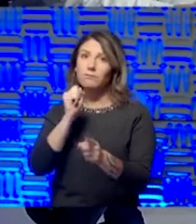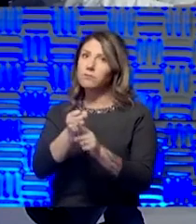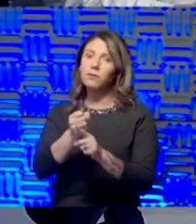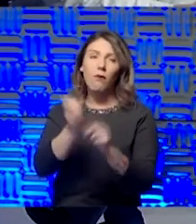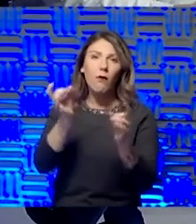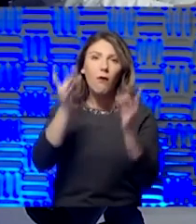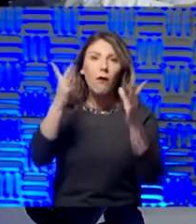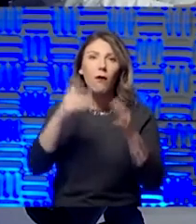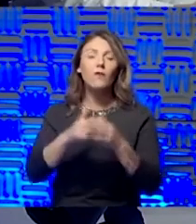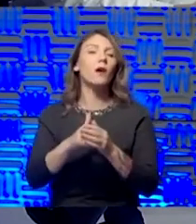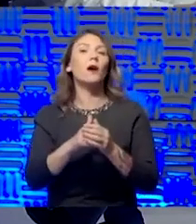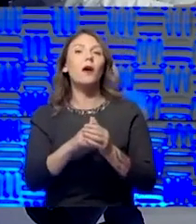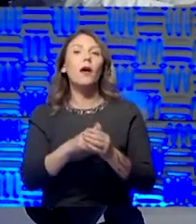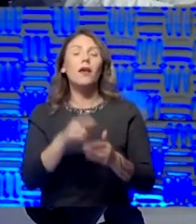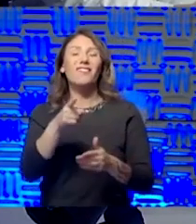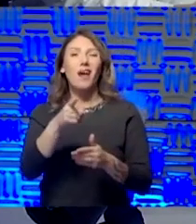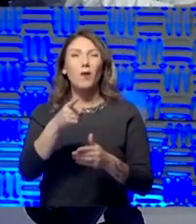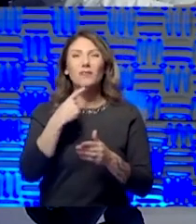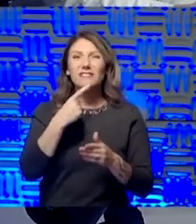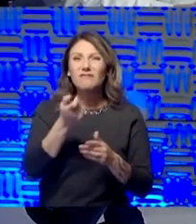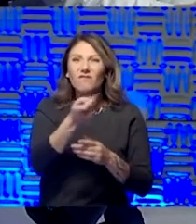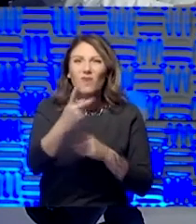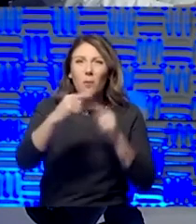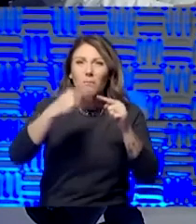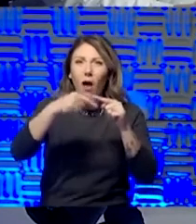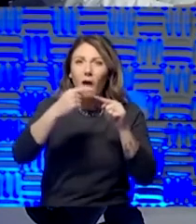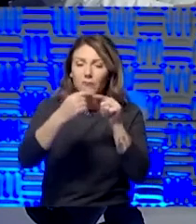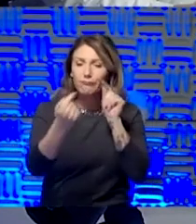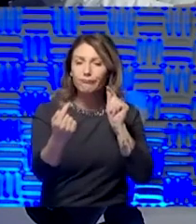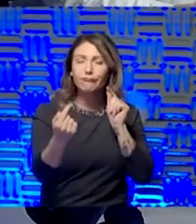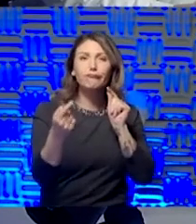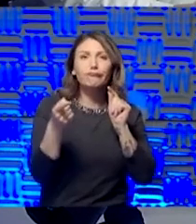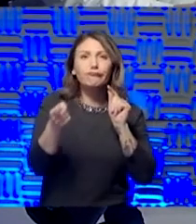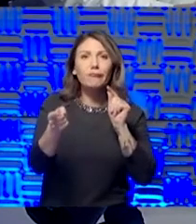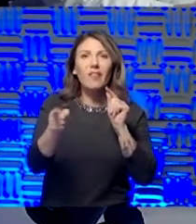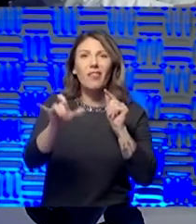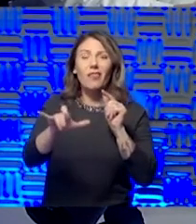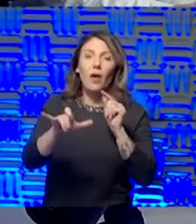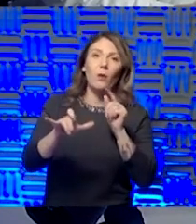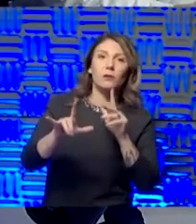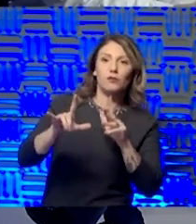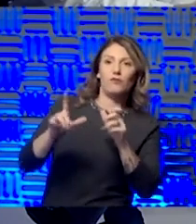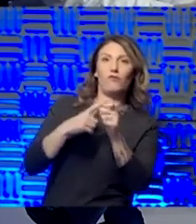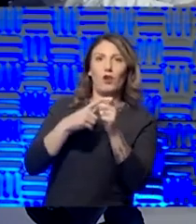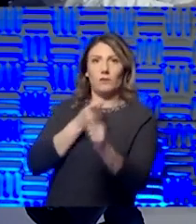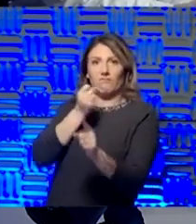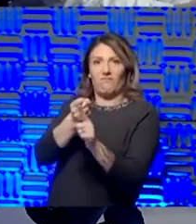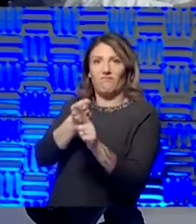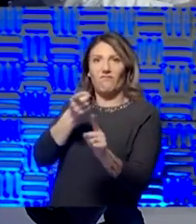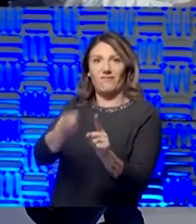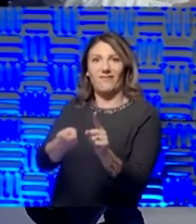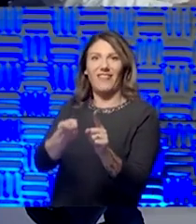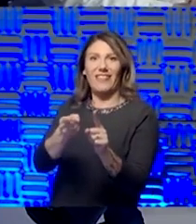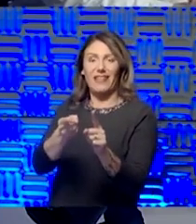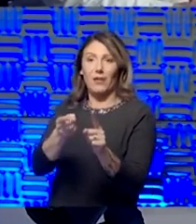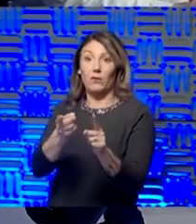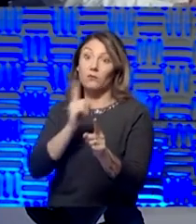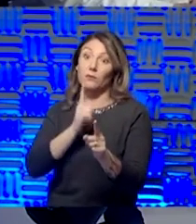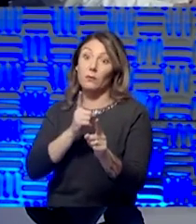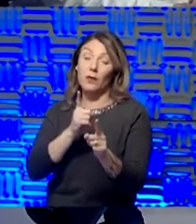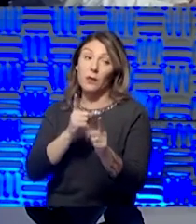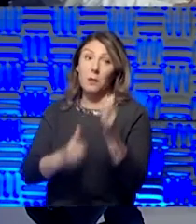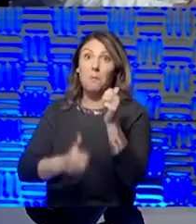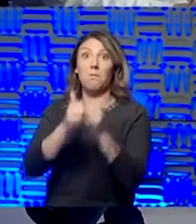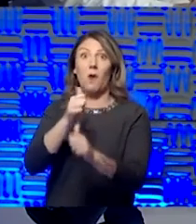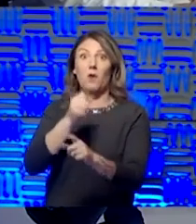just a couple miles from Elmhurst, which everyone in New York City called that, quote, ground zero, because that was basically the hardest hit area, and